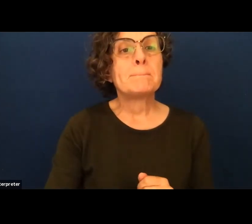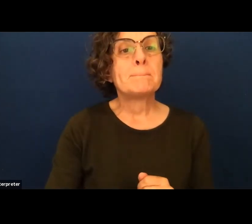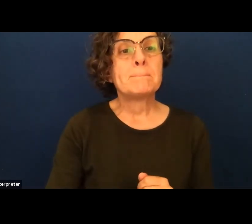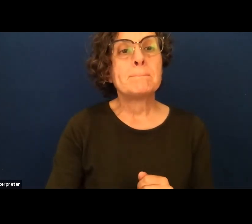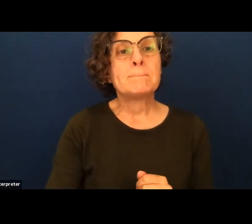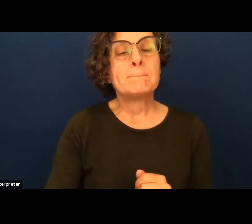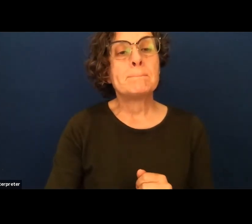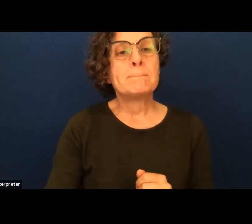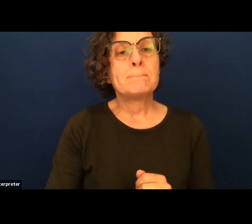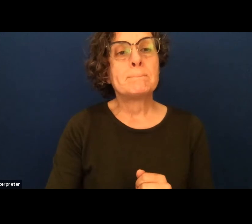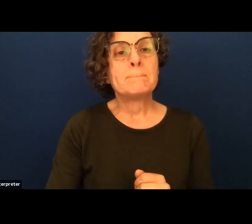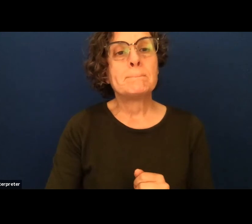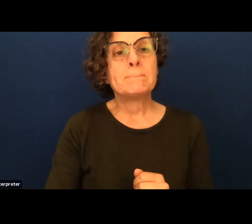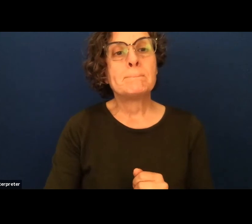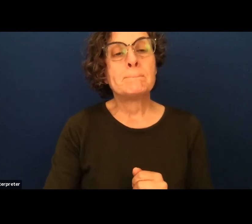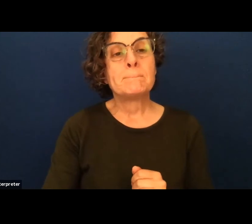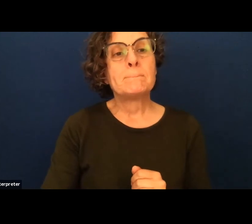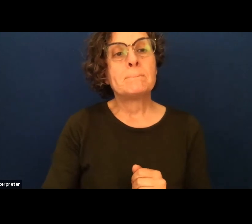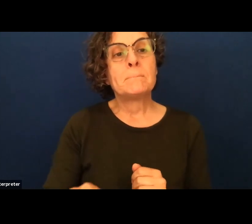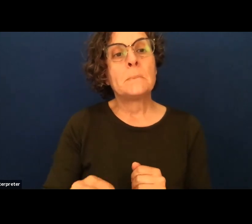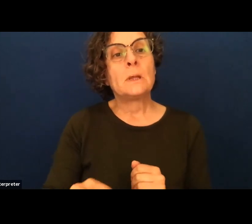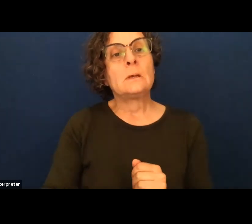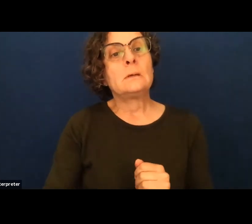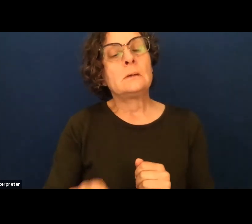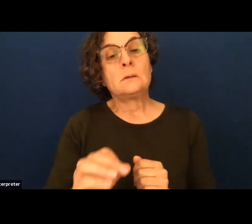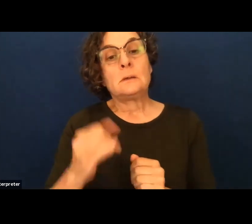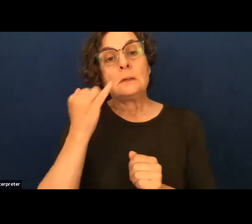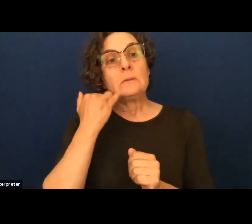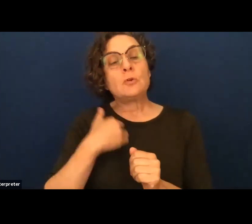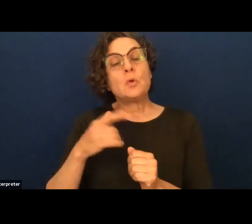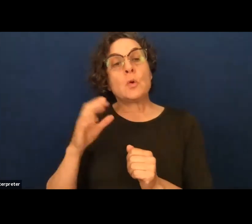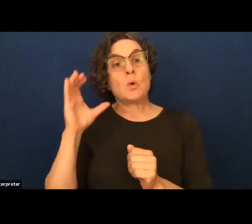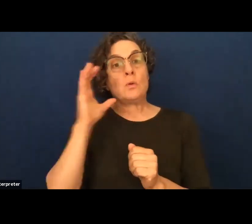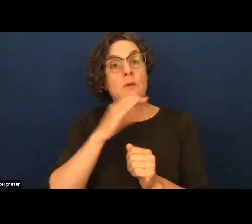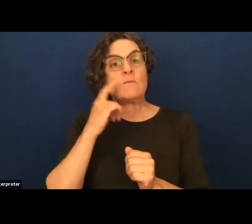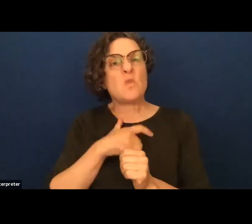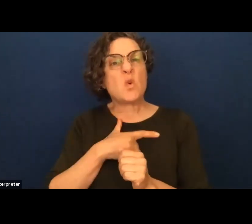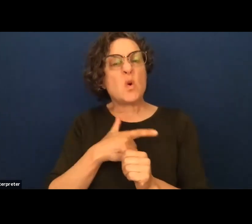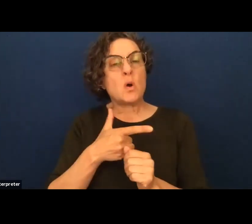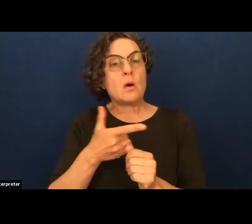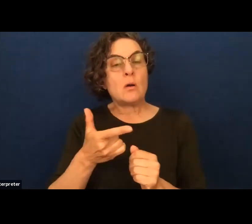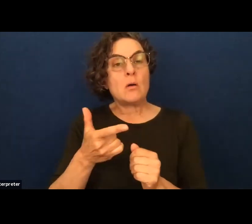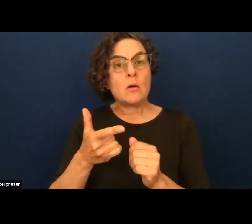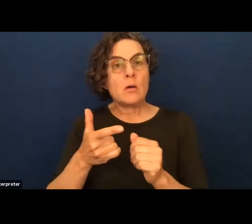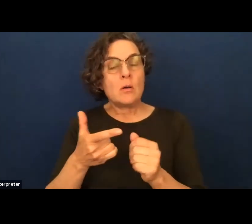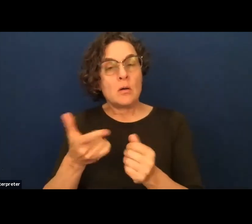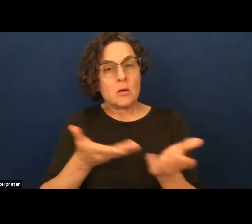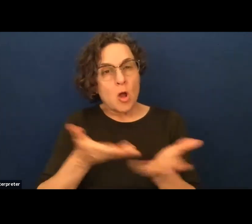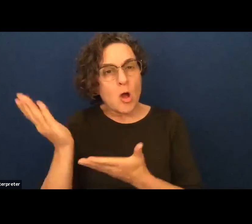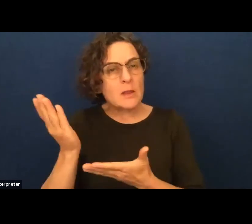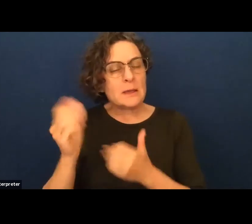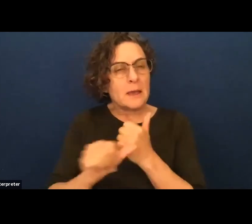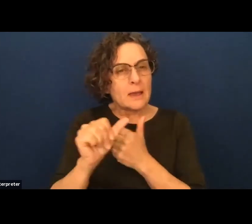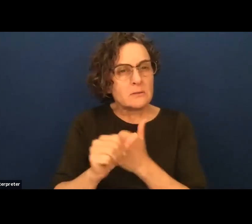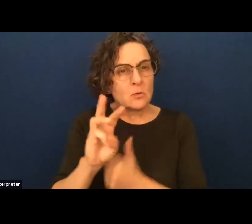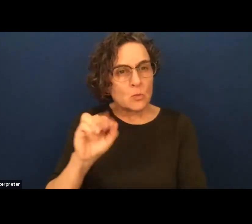I think if you are looking at hauling hazardous waste, if you're going to be hauling